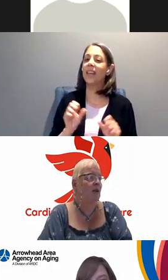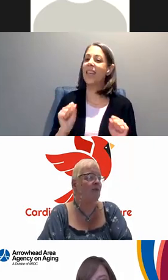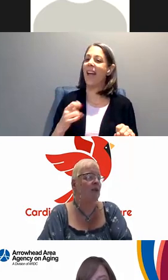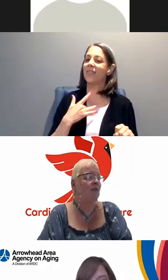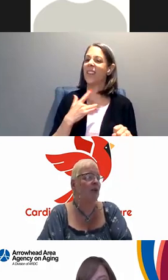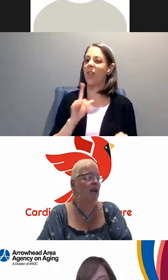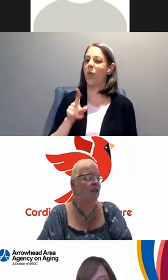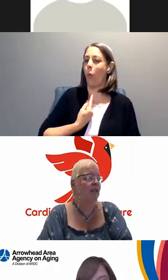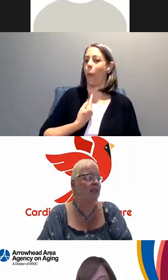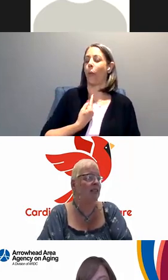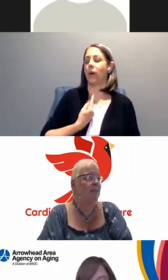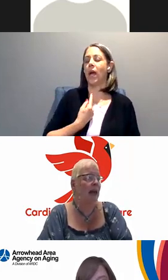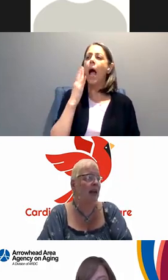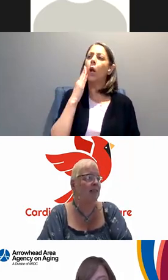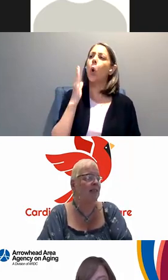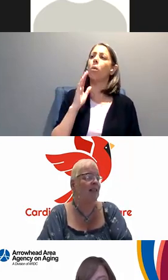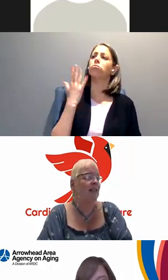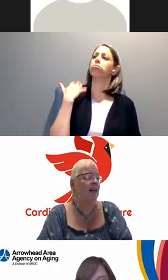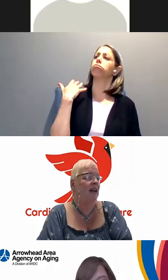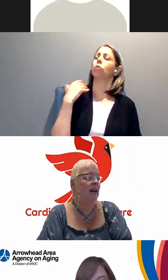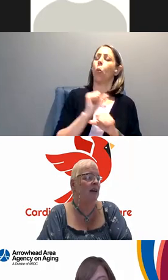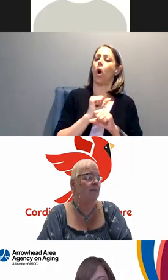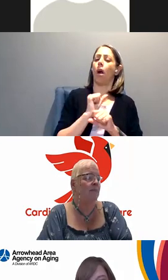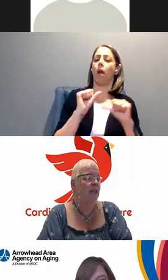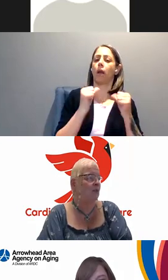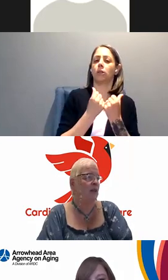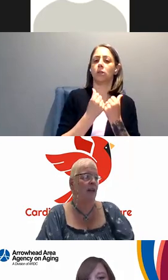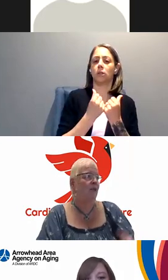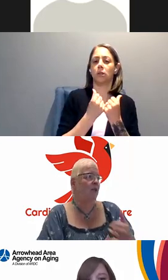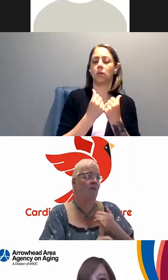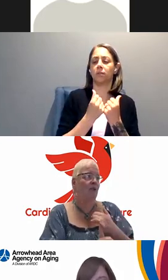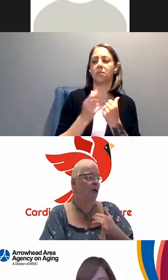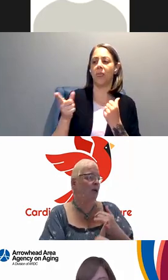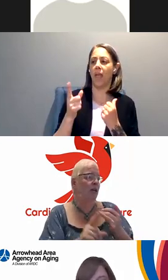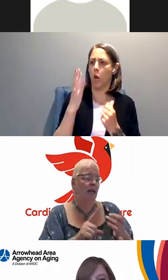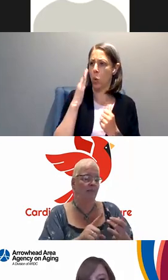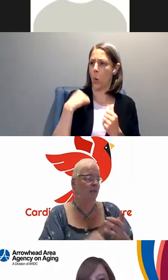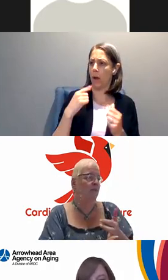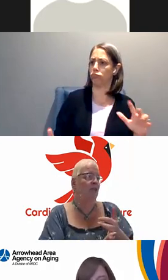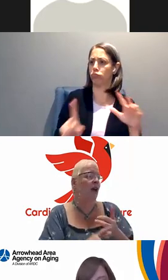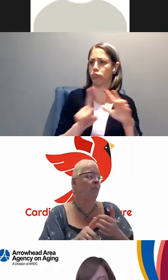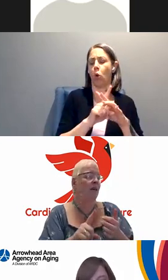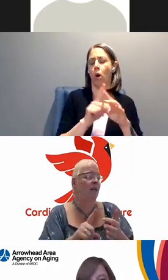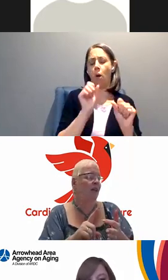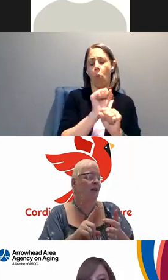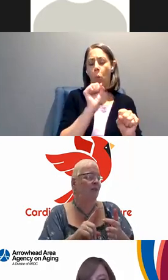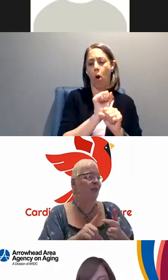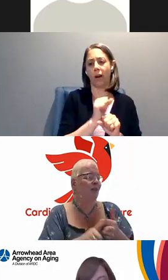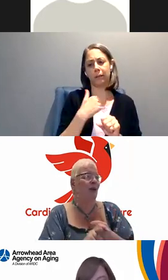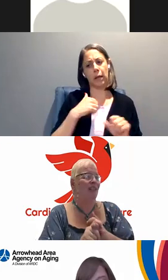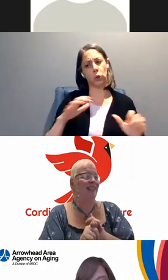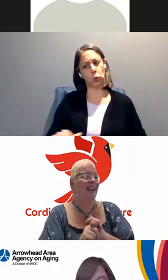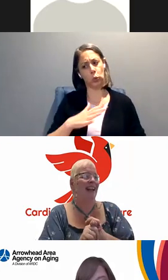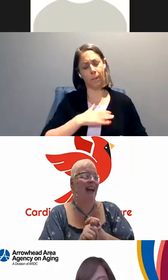know that when I've worked for agencies in the past, they knew that I would show up for work and do my job, but